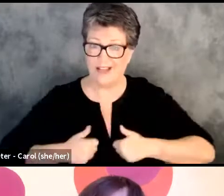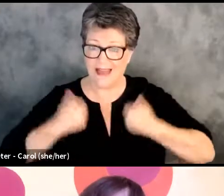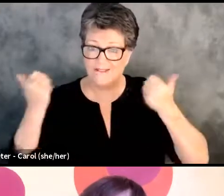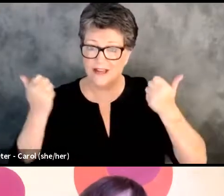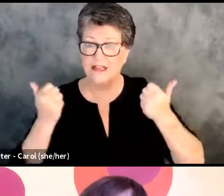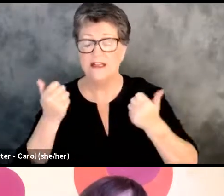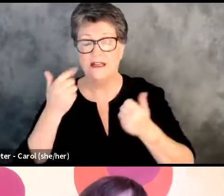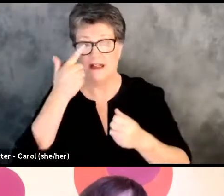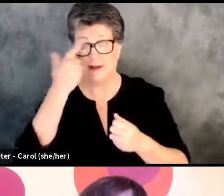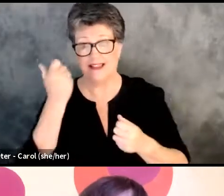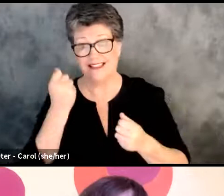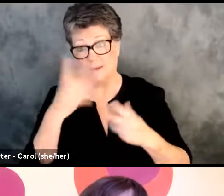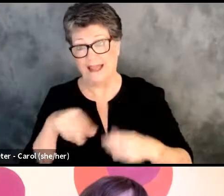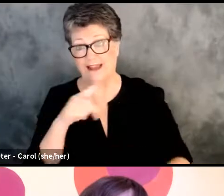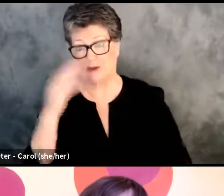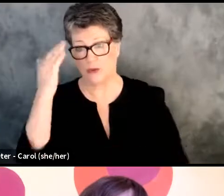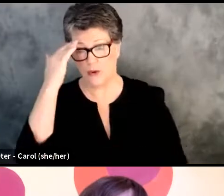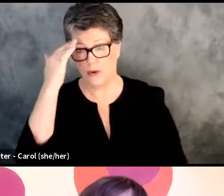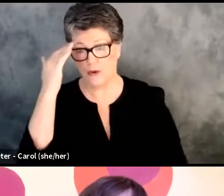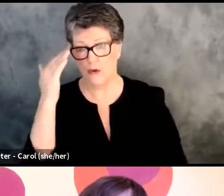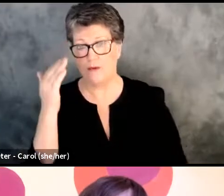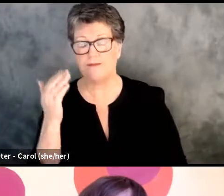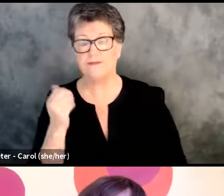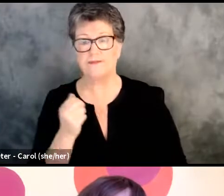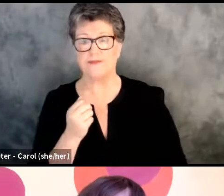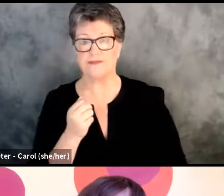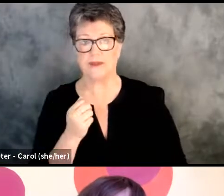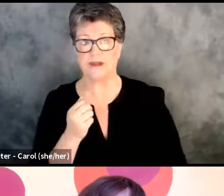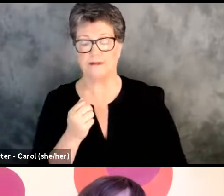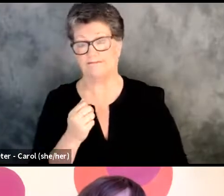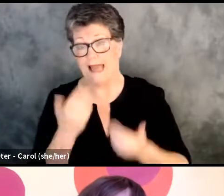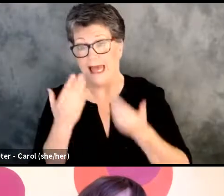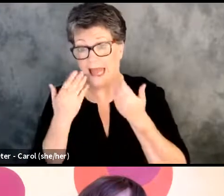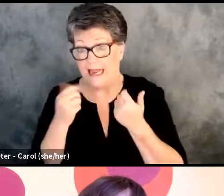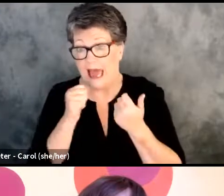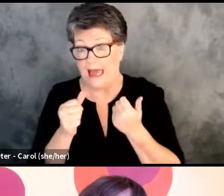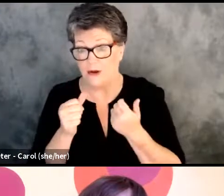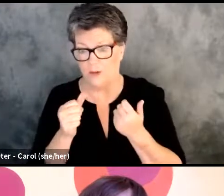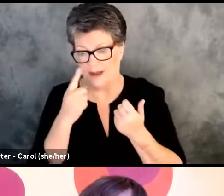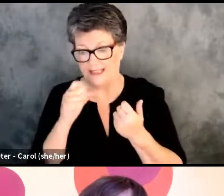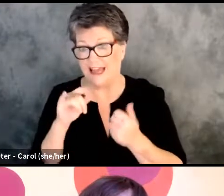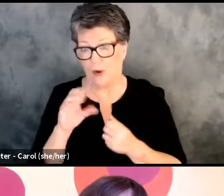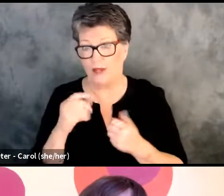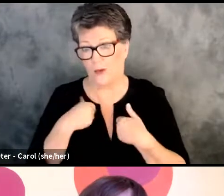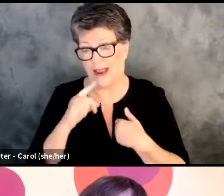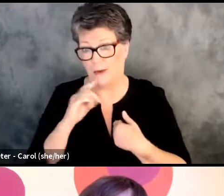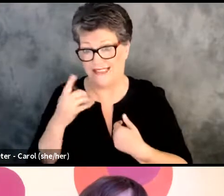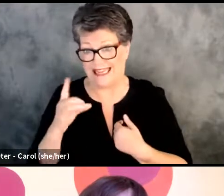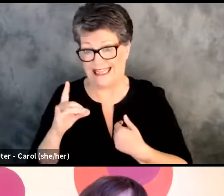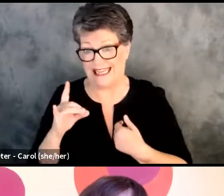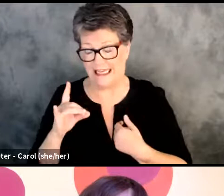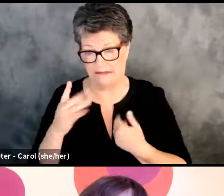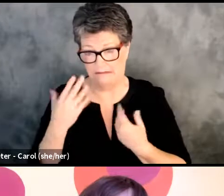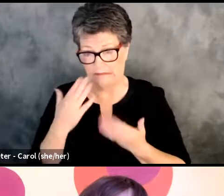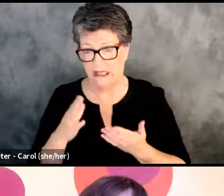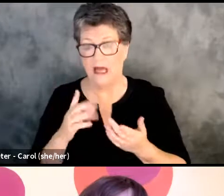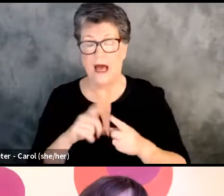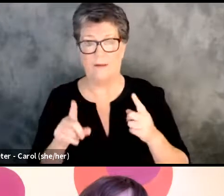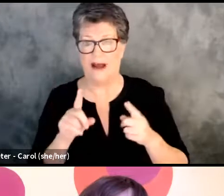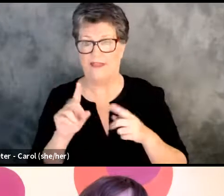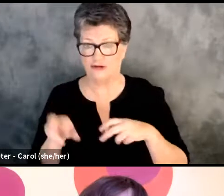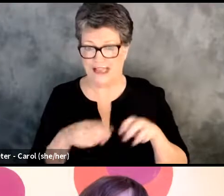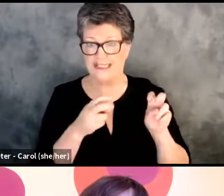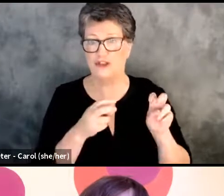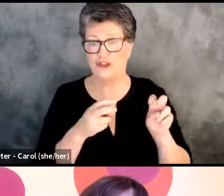as many of you know, that, and I don't because I had polio when I was 18, but the transition